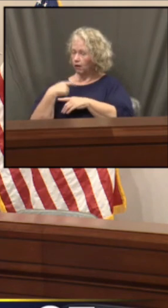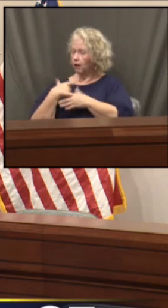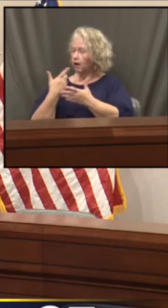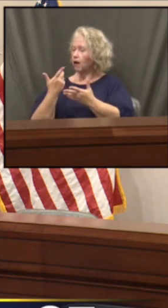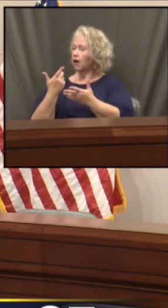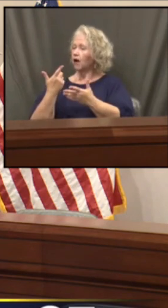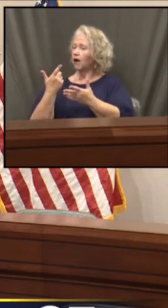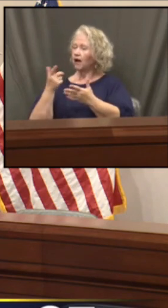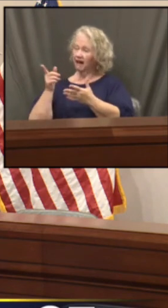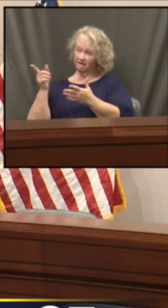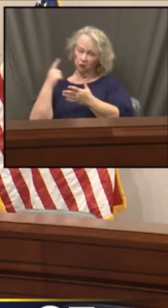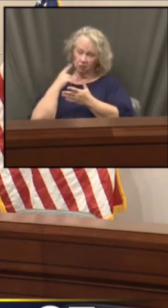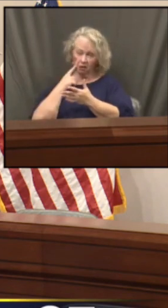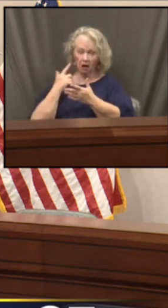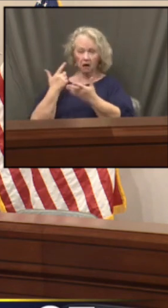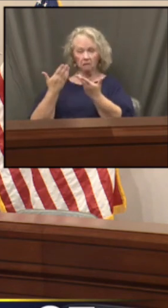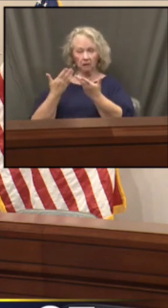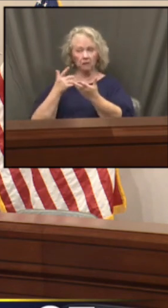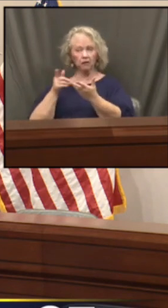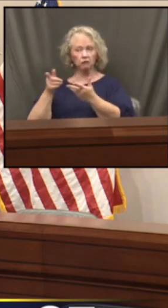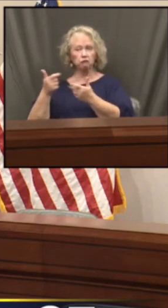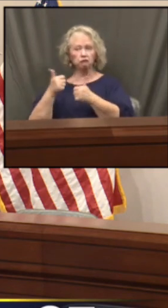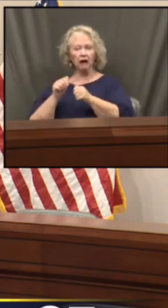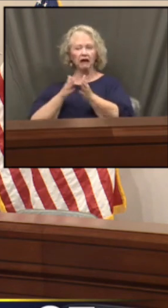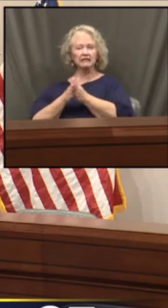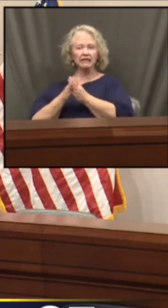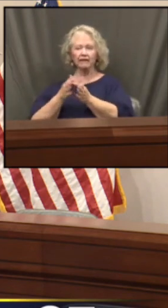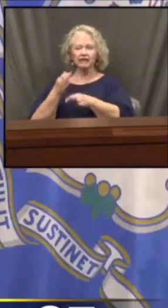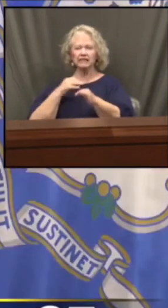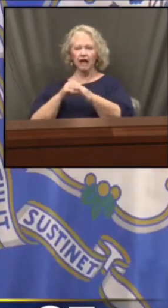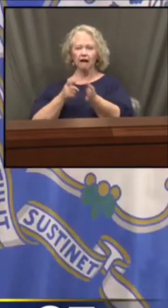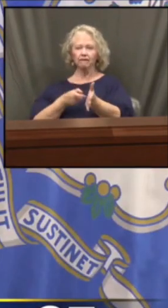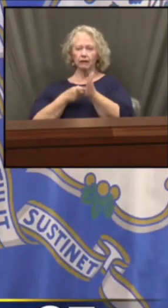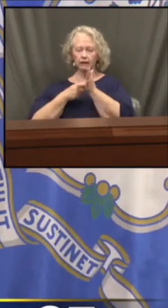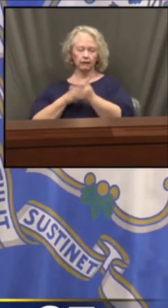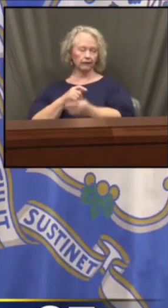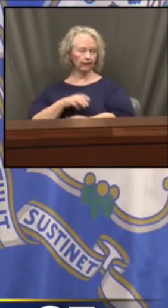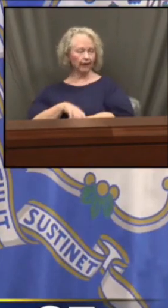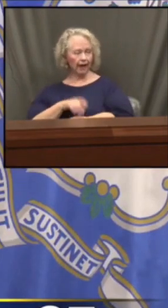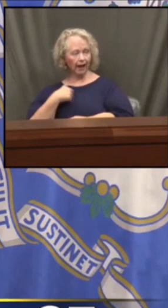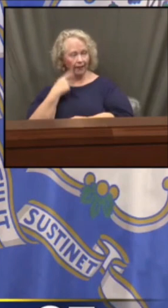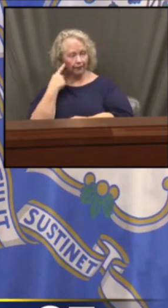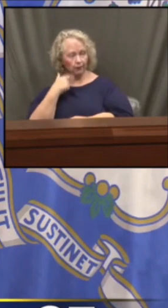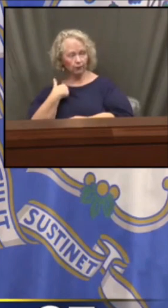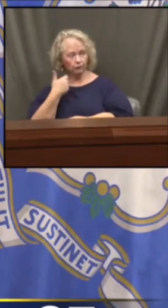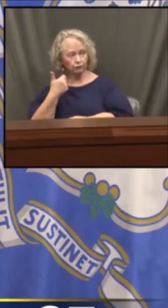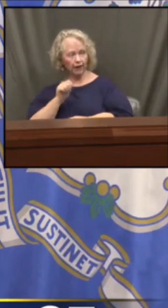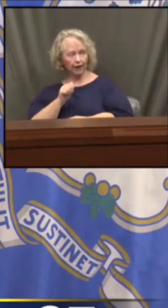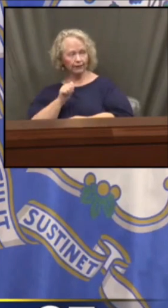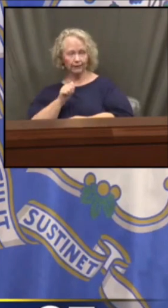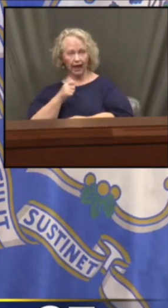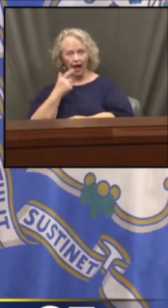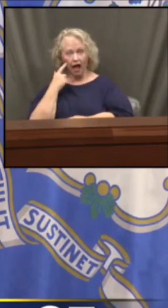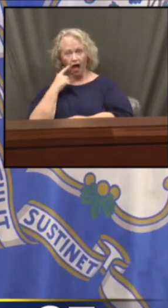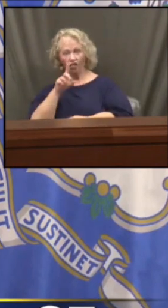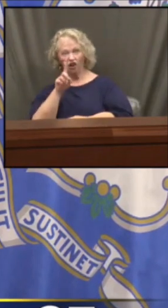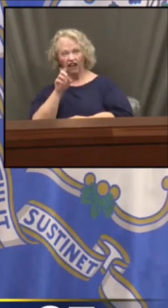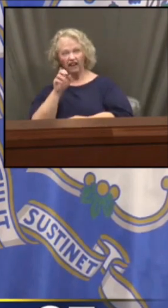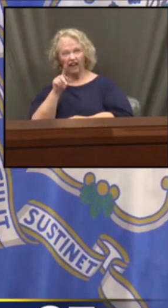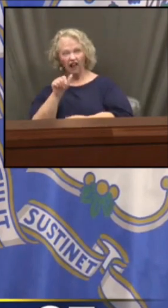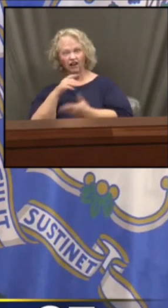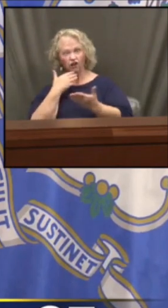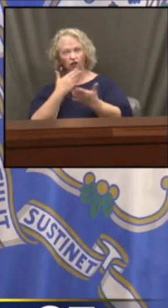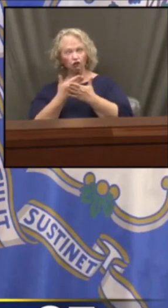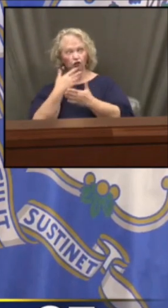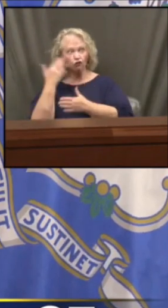incentive approach as opposed to going with a mandate? I think we tried Delta. I thought was a pretty good incentive. It